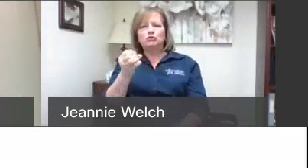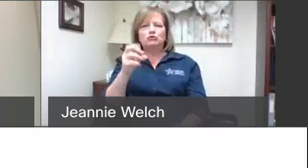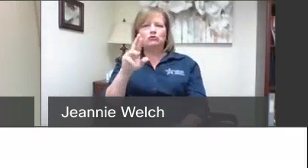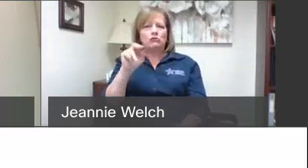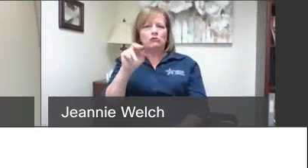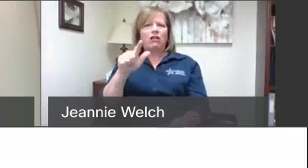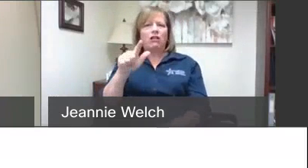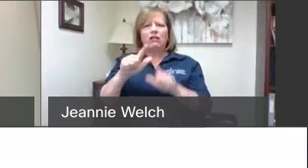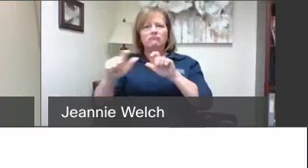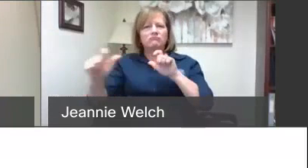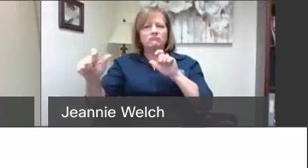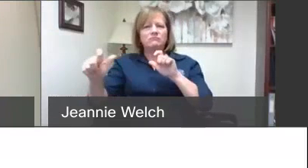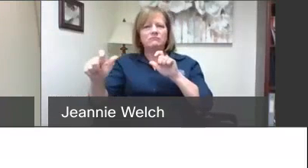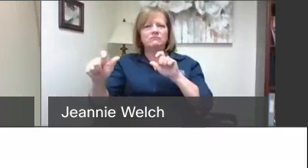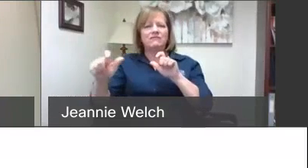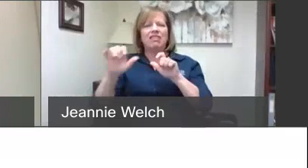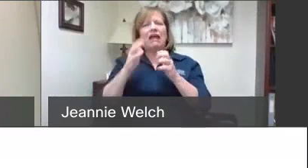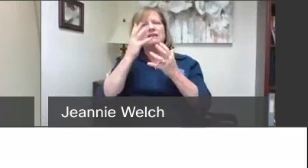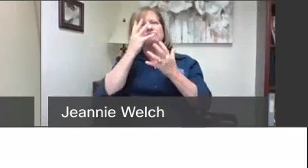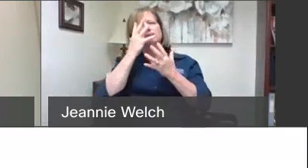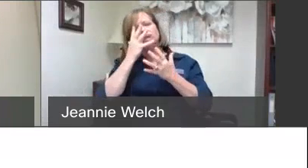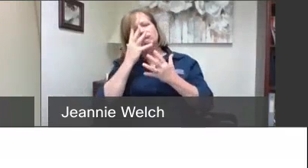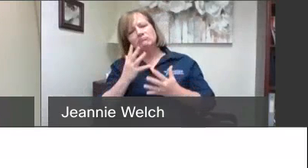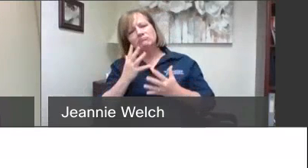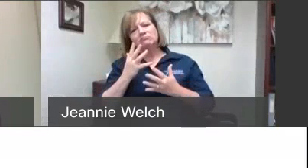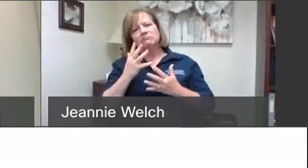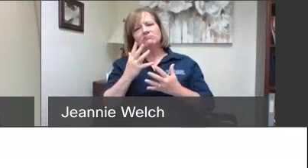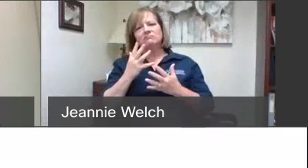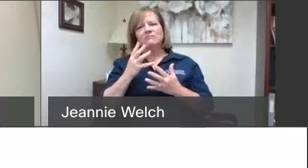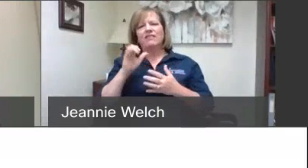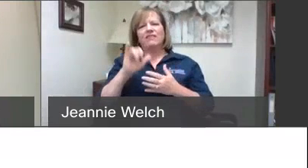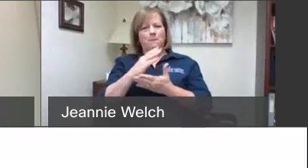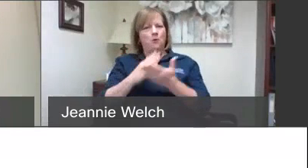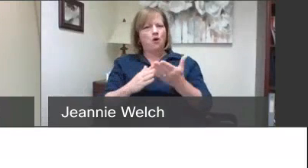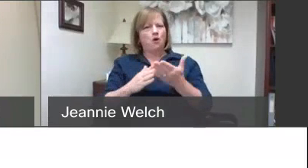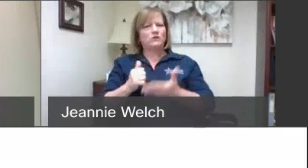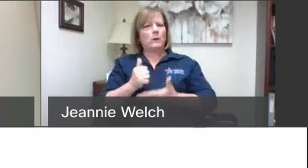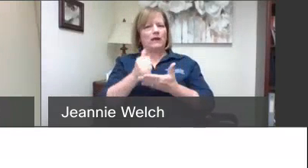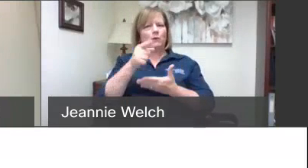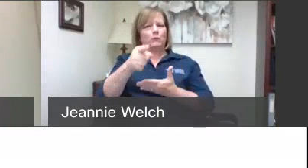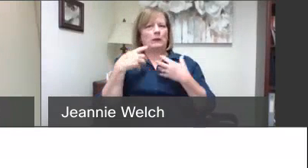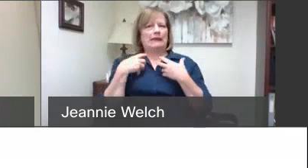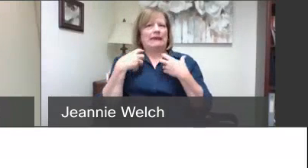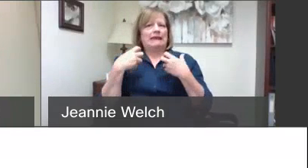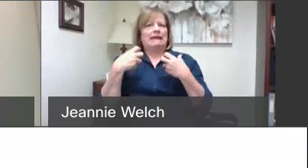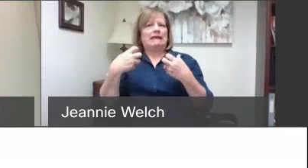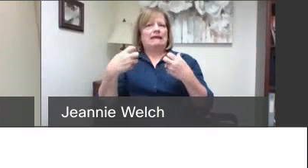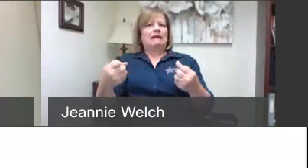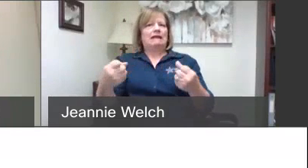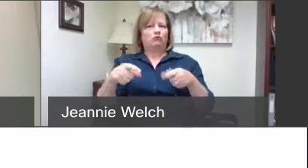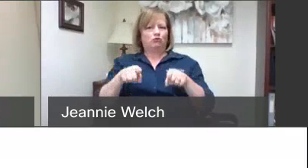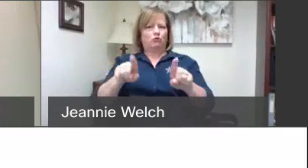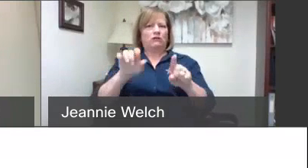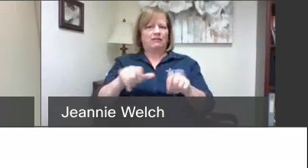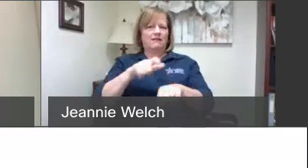of that. Mourning is that necessary piece that helps us heal during that grieving process.